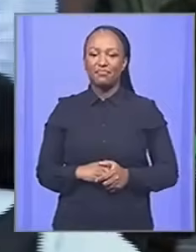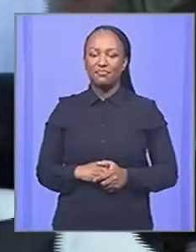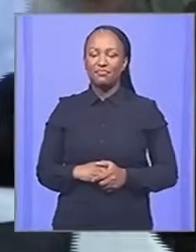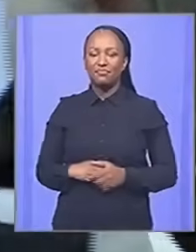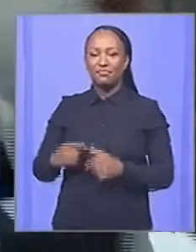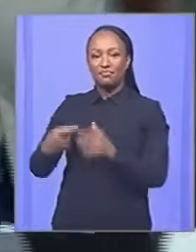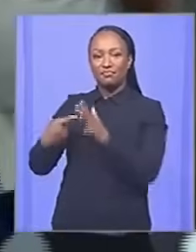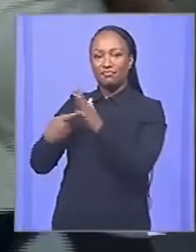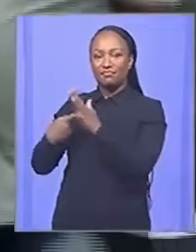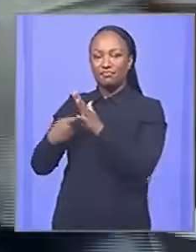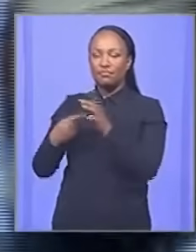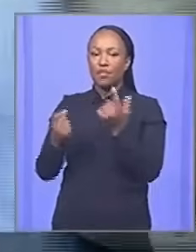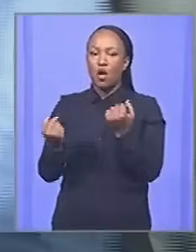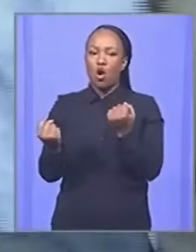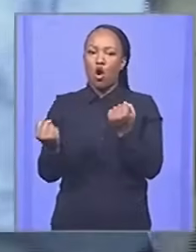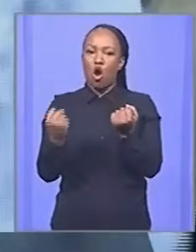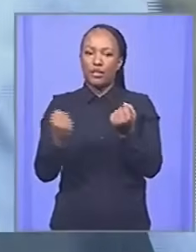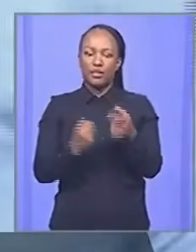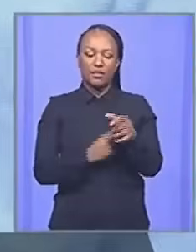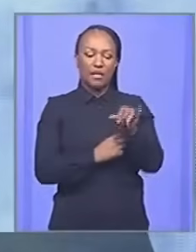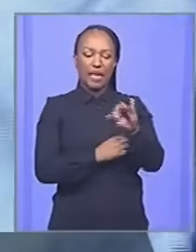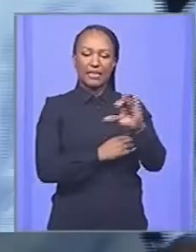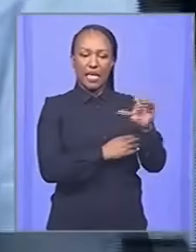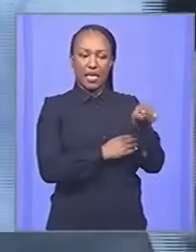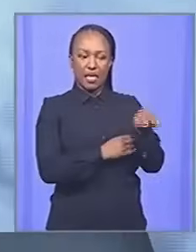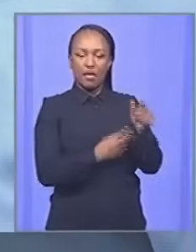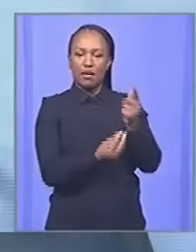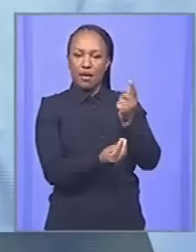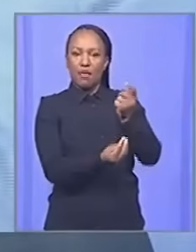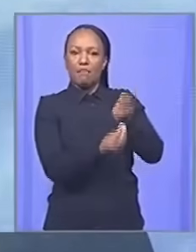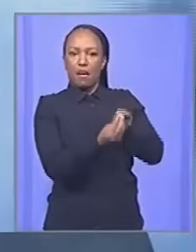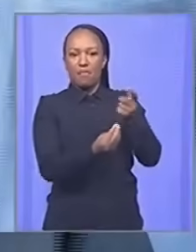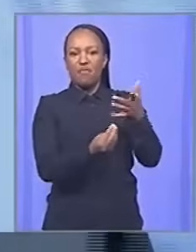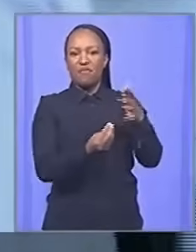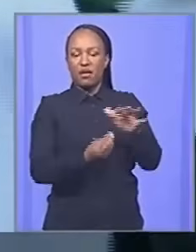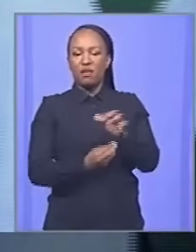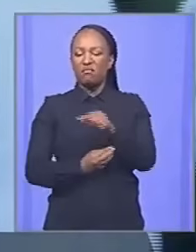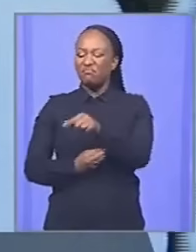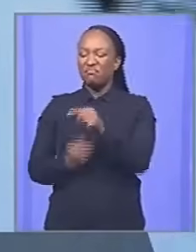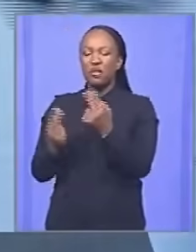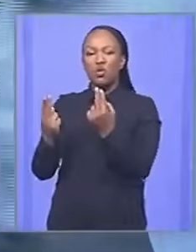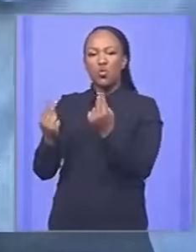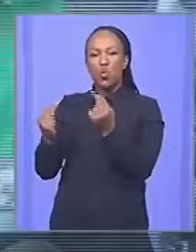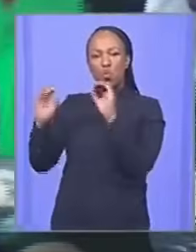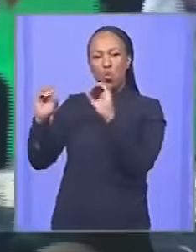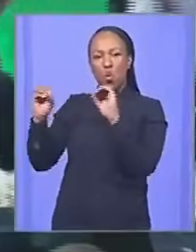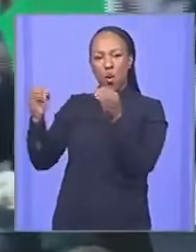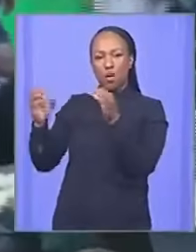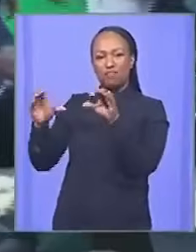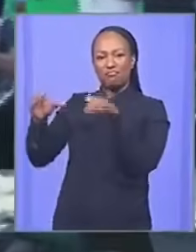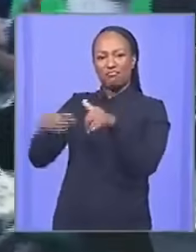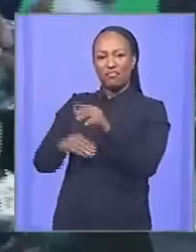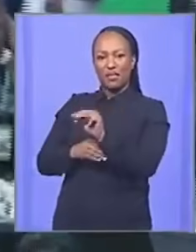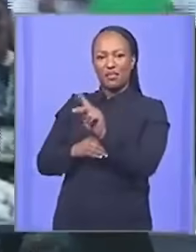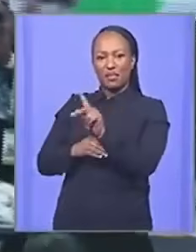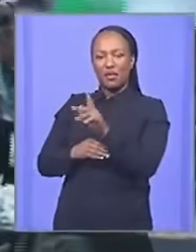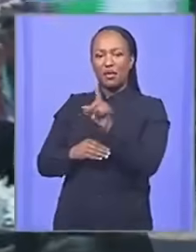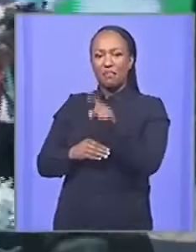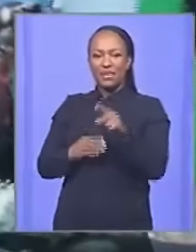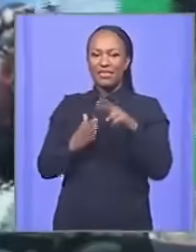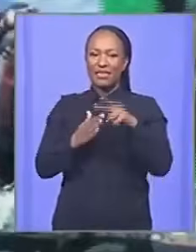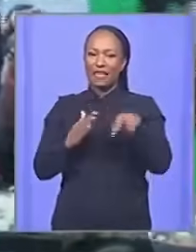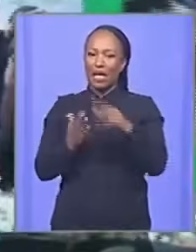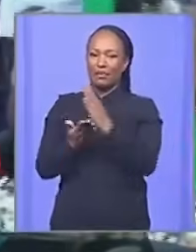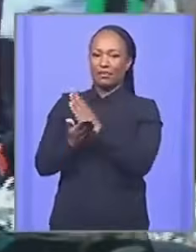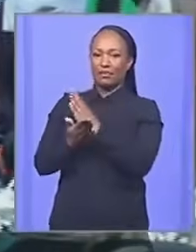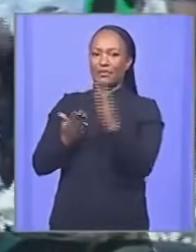Kgorotsheko ya dikgetho e ntšhitše taelo ya mabapi le boipiletši bja mokgatlo o sa tšego hlongwa wa Umkhonto weSizwe go phaela dikgetho tša lenyaga bjalo ka tšeo